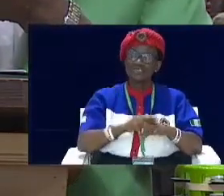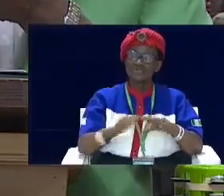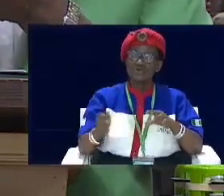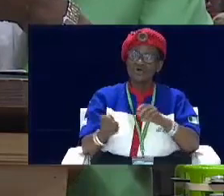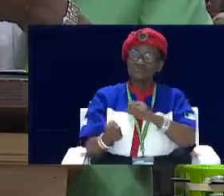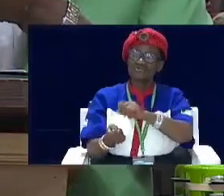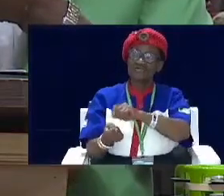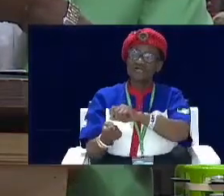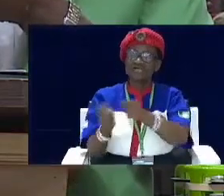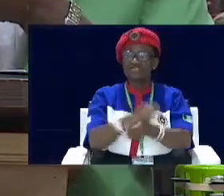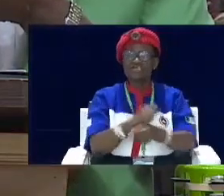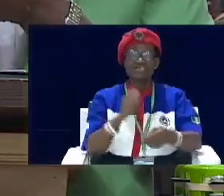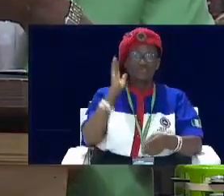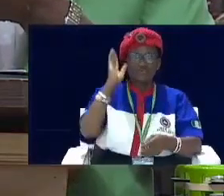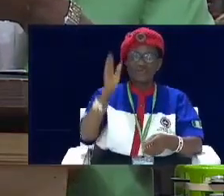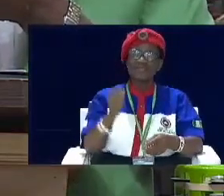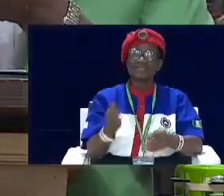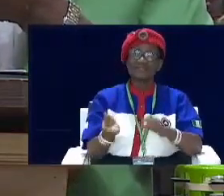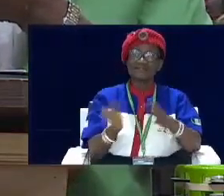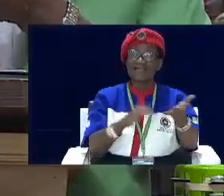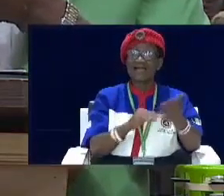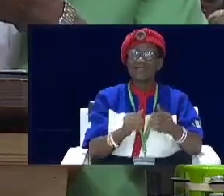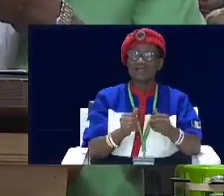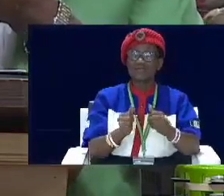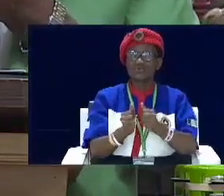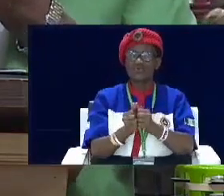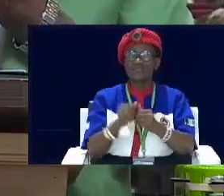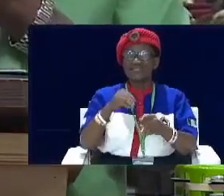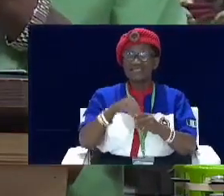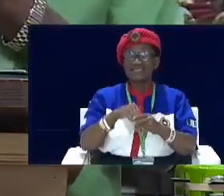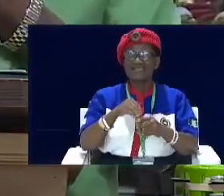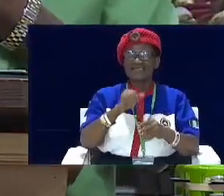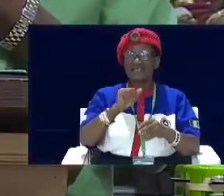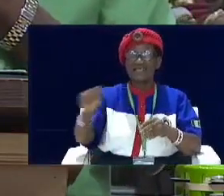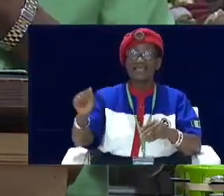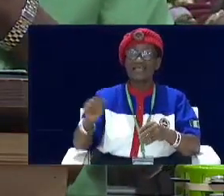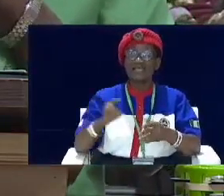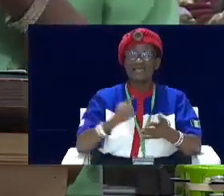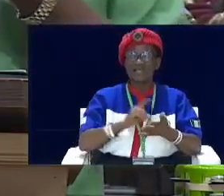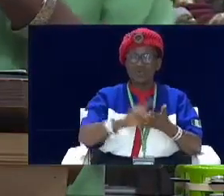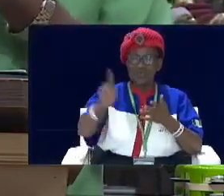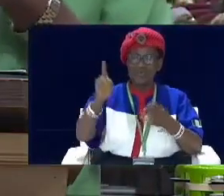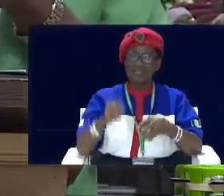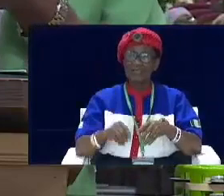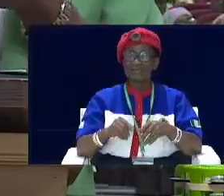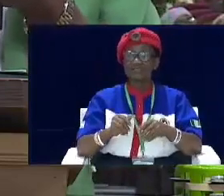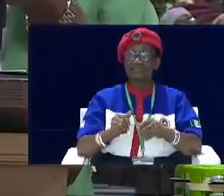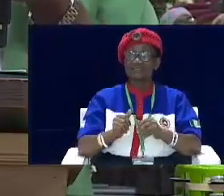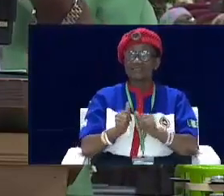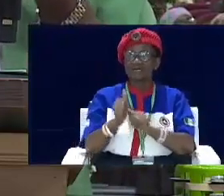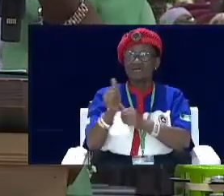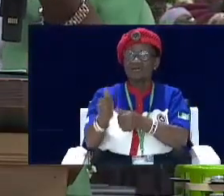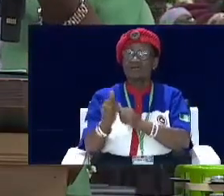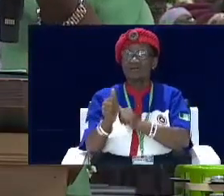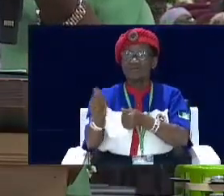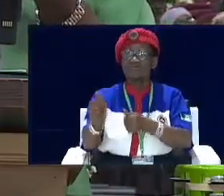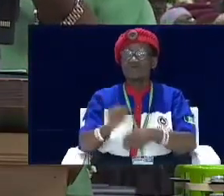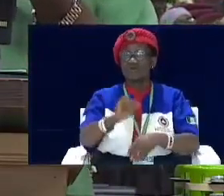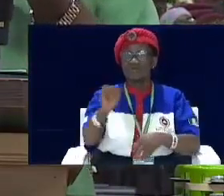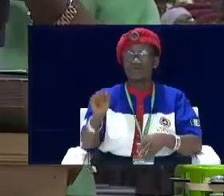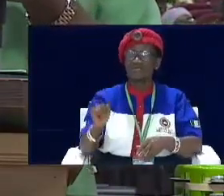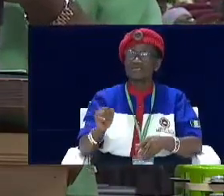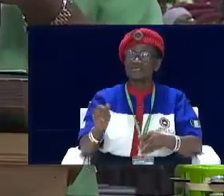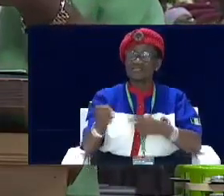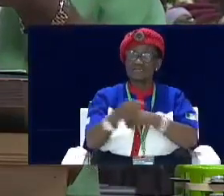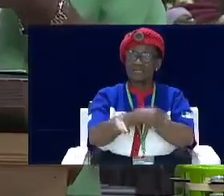o ko jawo nu e a ku laarin ojo meje. The following day I was in my office. Ojo keji mo nbe